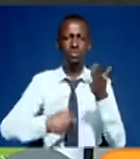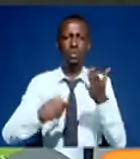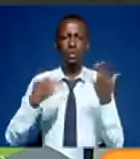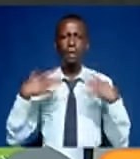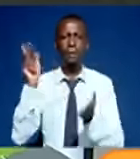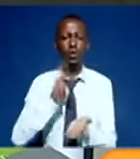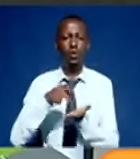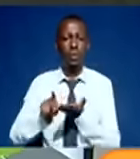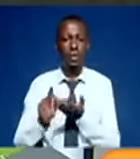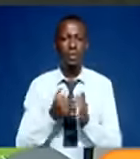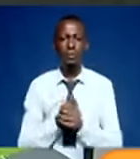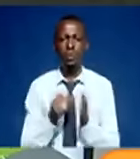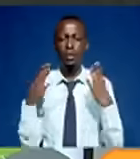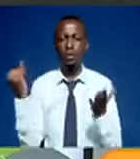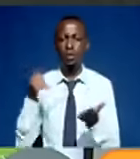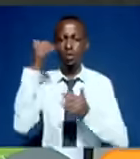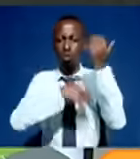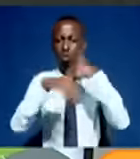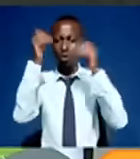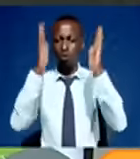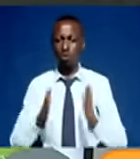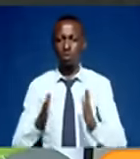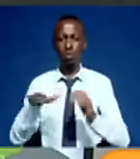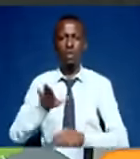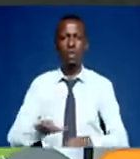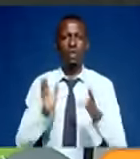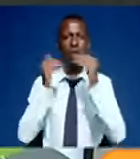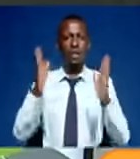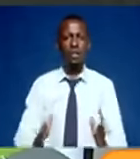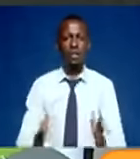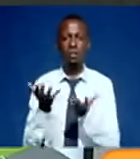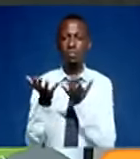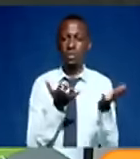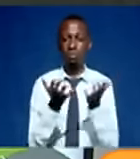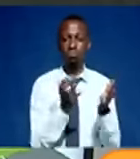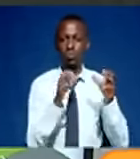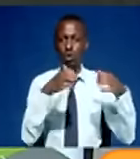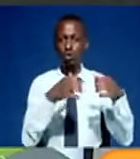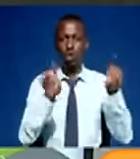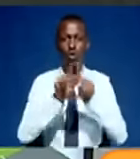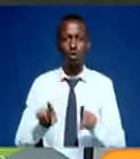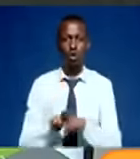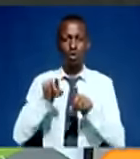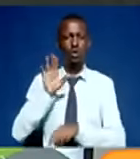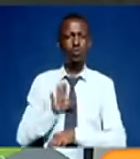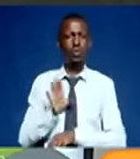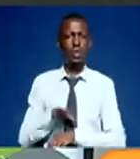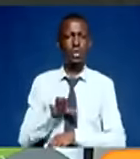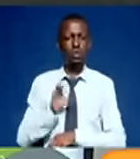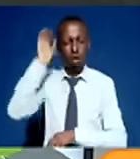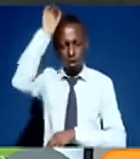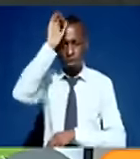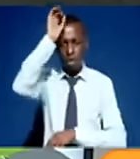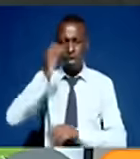imposed. Residents who included professionals, local leaders, business community, and women voiced their